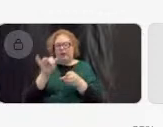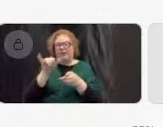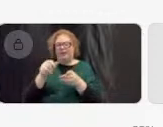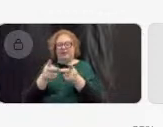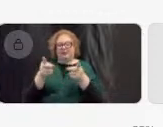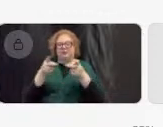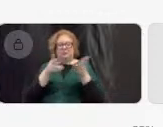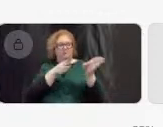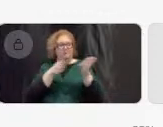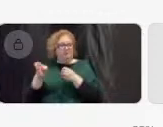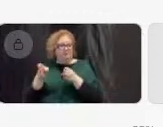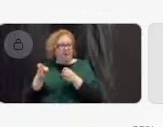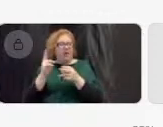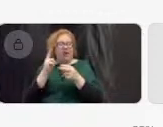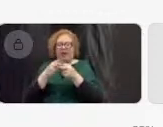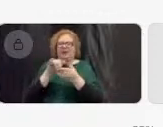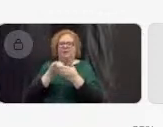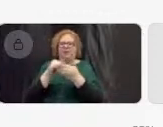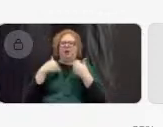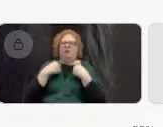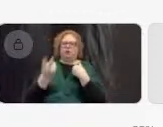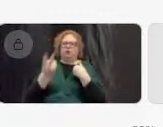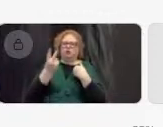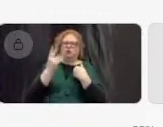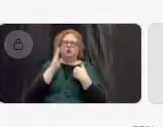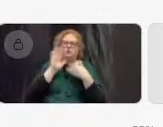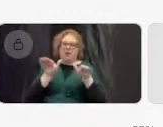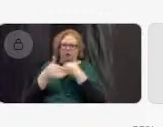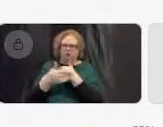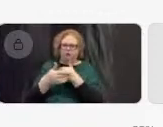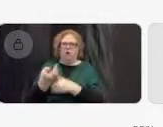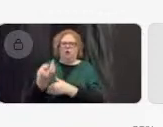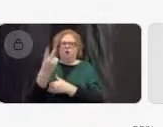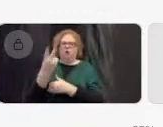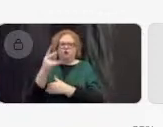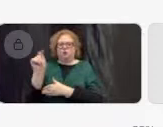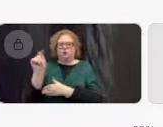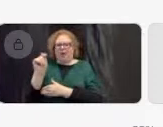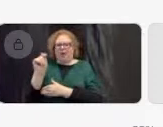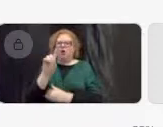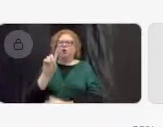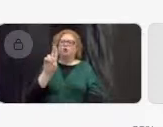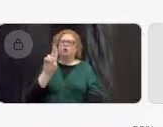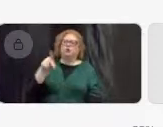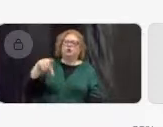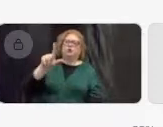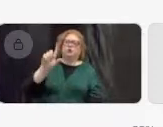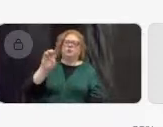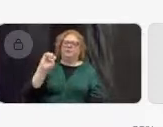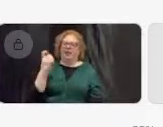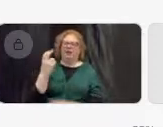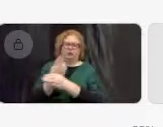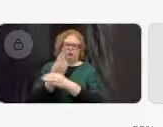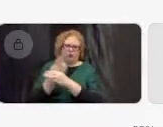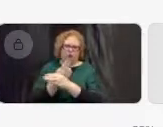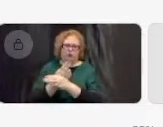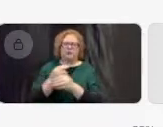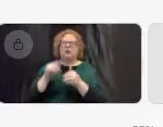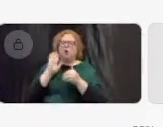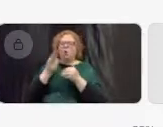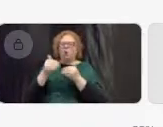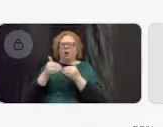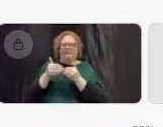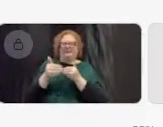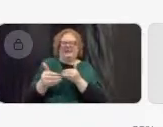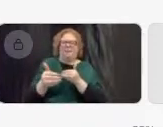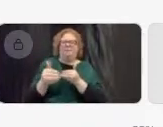each unit will contain 2 bedrooms and 2 bathrooms for the duplex use, with a front building setback of 25 feet and a